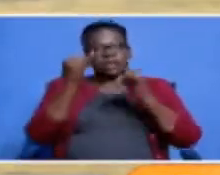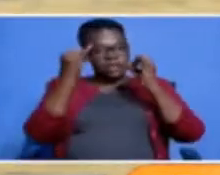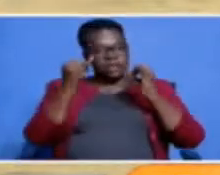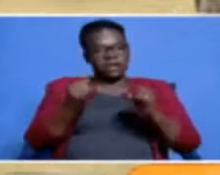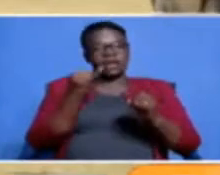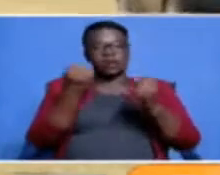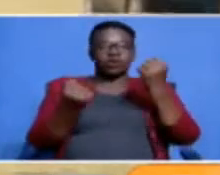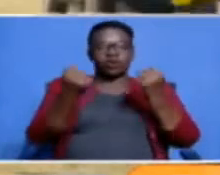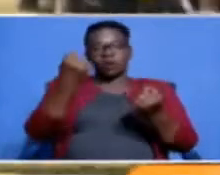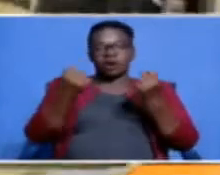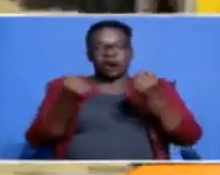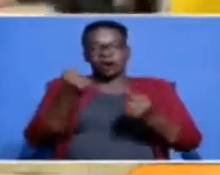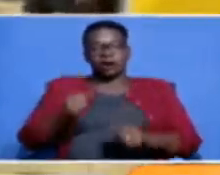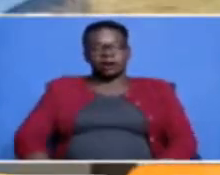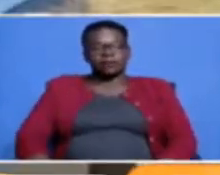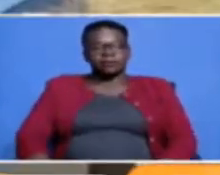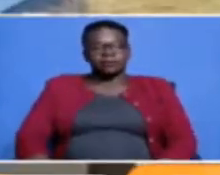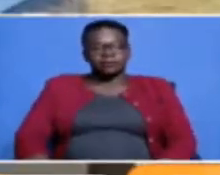by Tuskys.